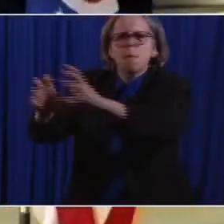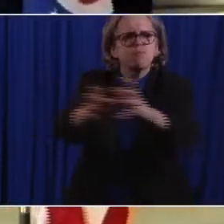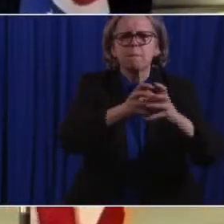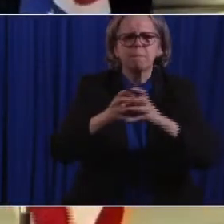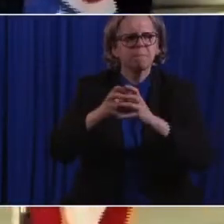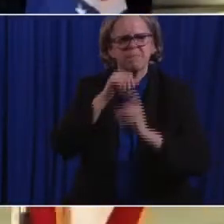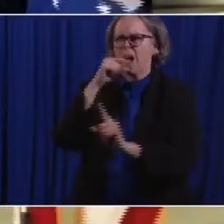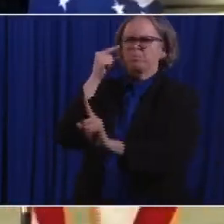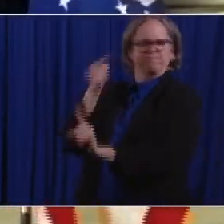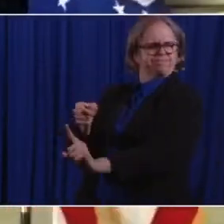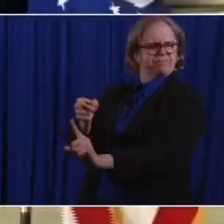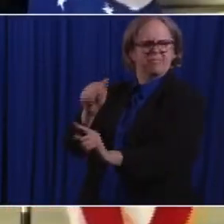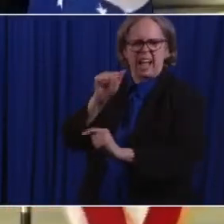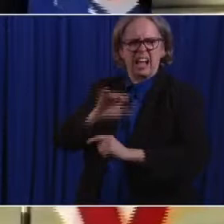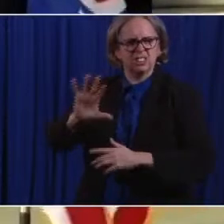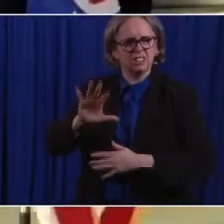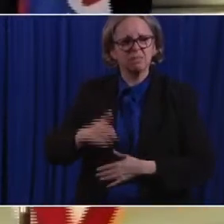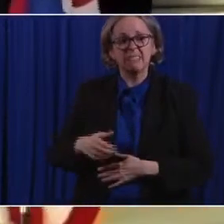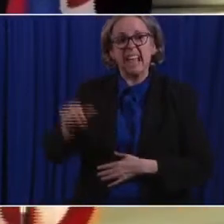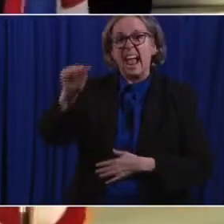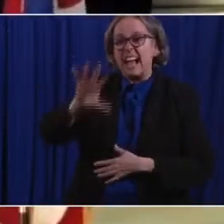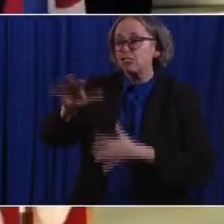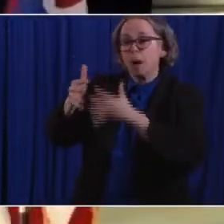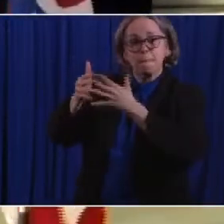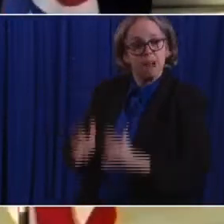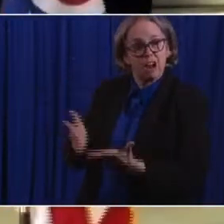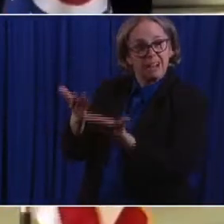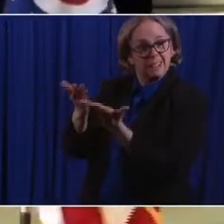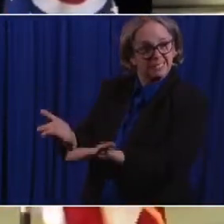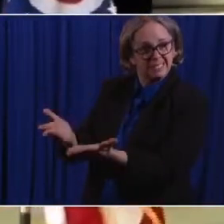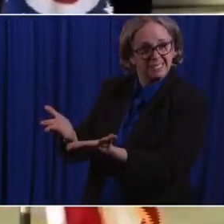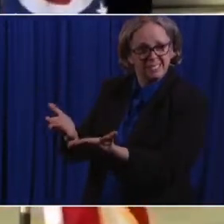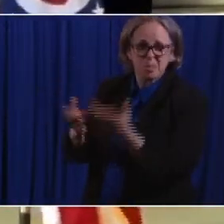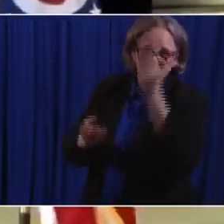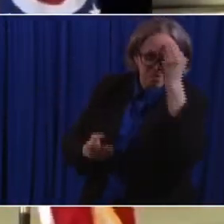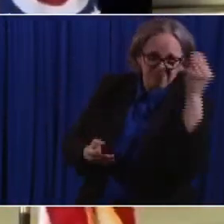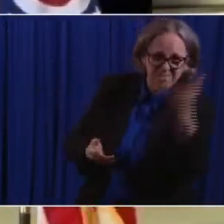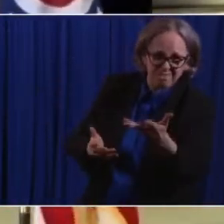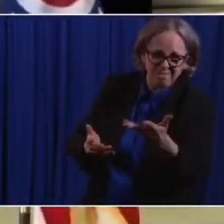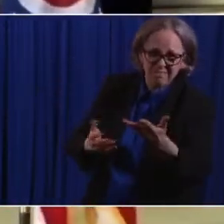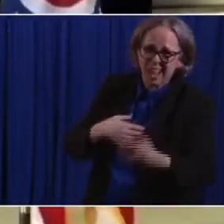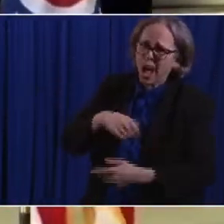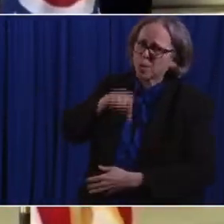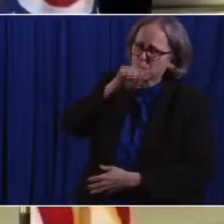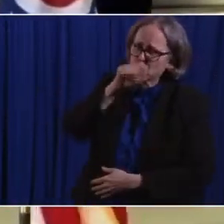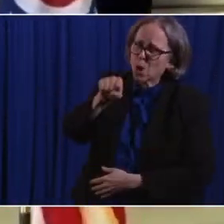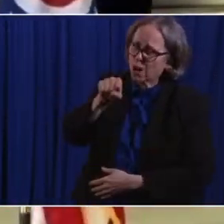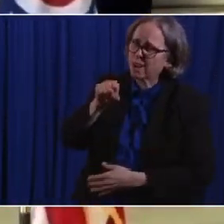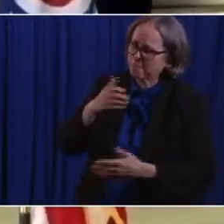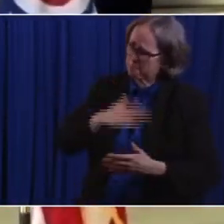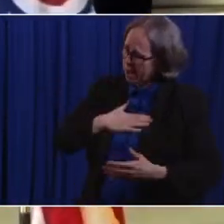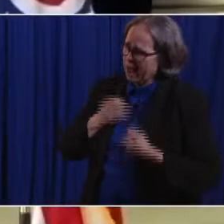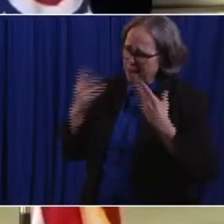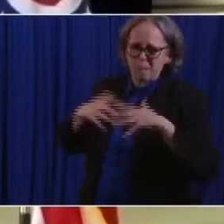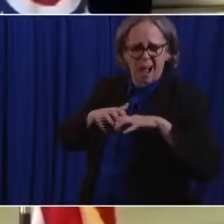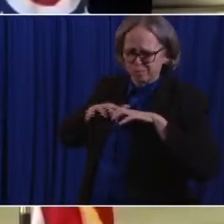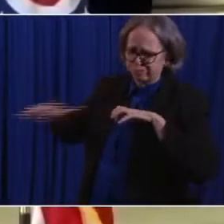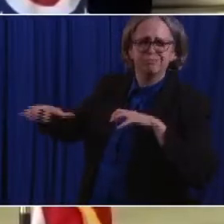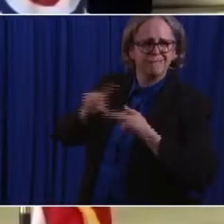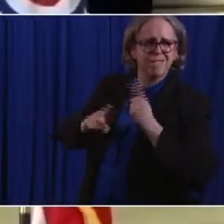Asian Americans, by the way, I have many Asian American friends in my own community, including those of my